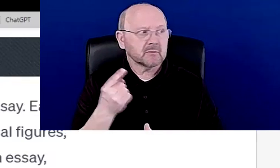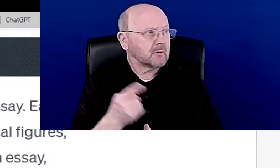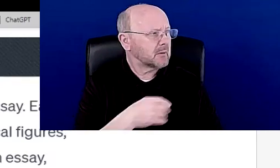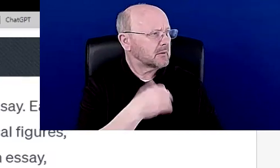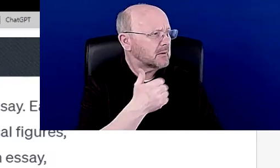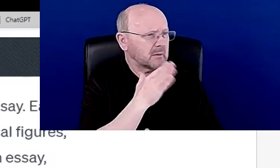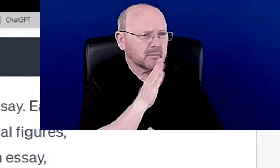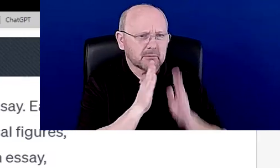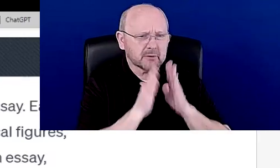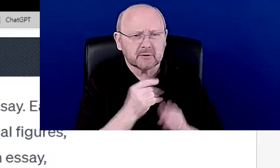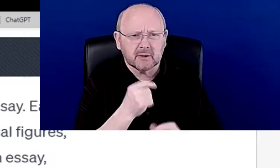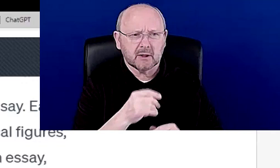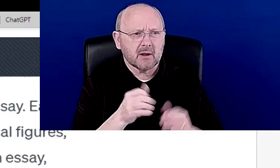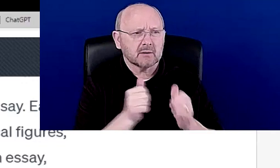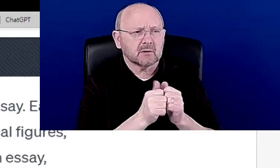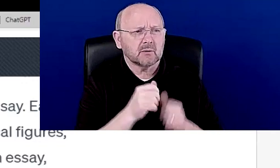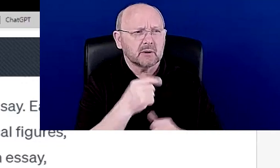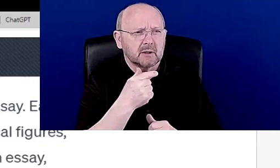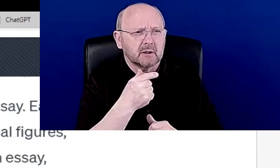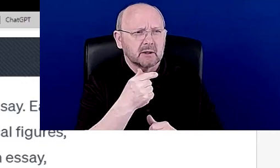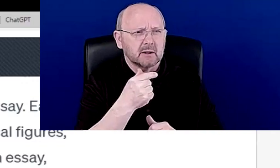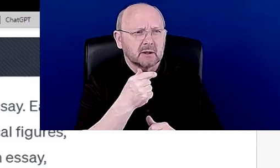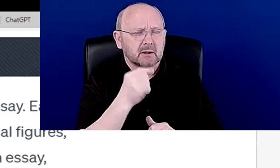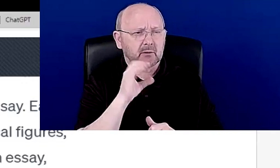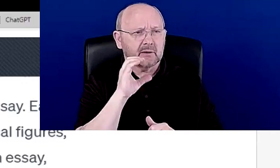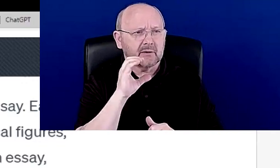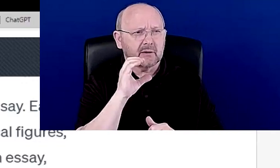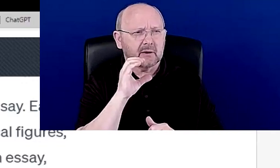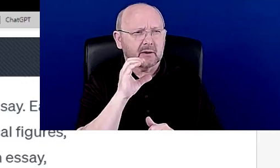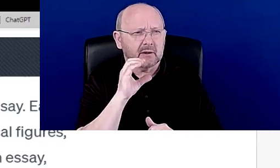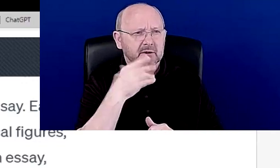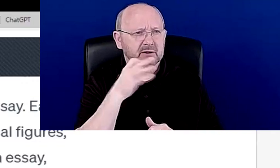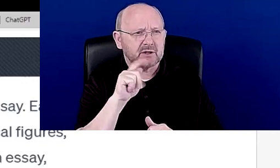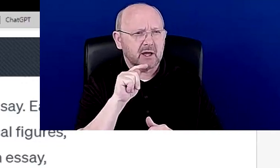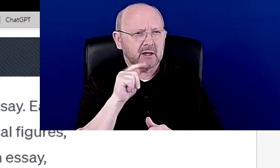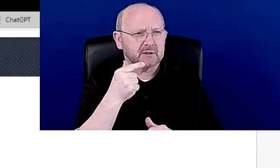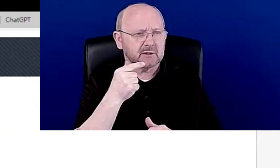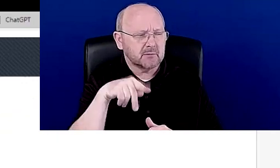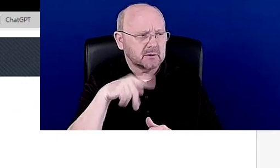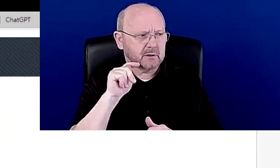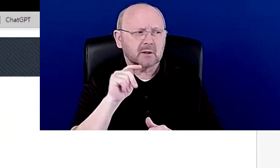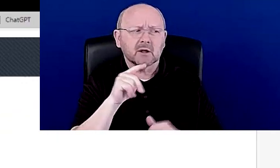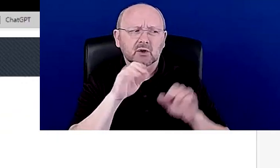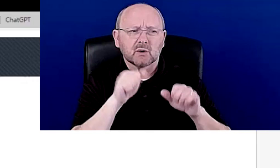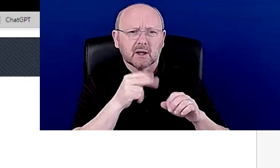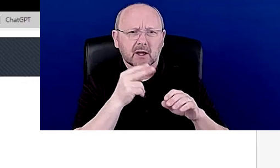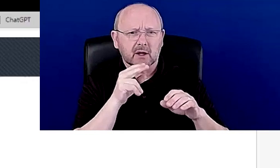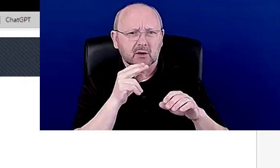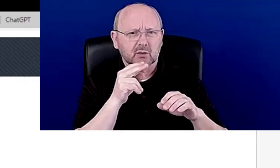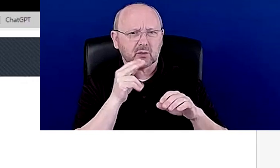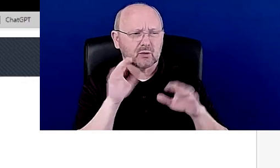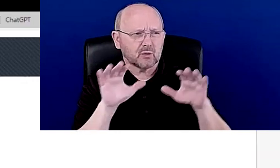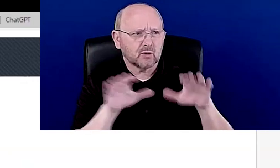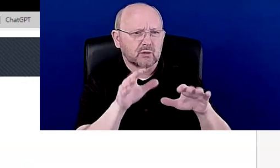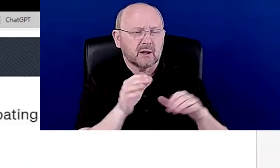but there are many tools out there that will allow you to do that. If you're interested in that, and especially if maybe you're in a graphics